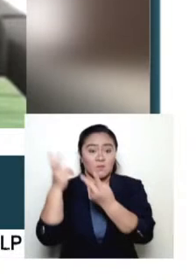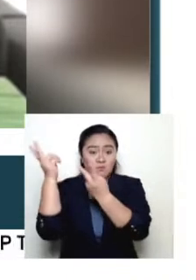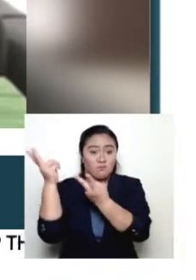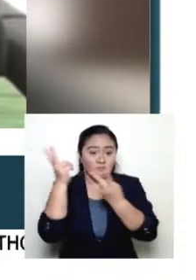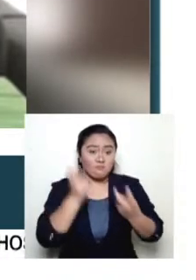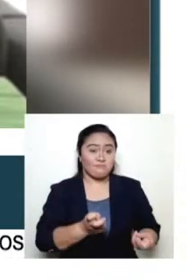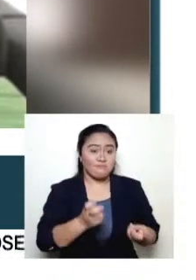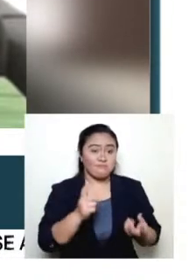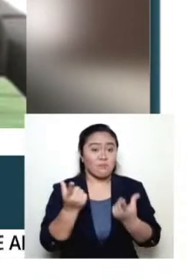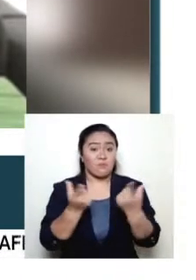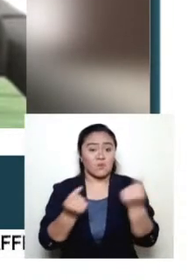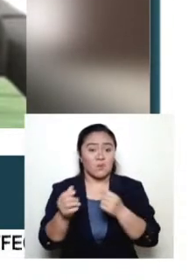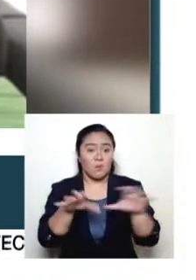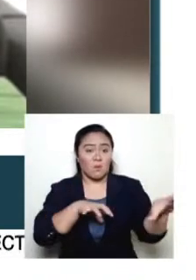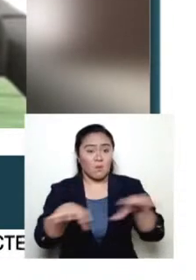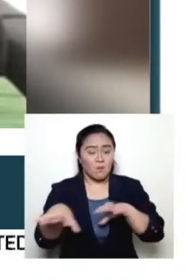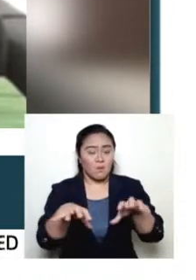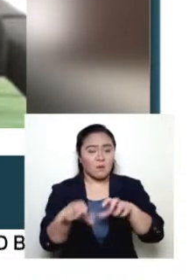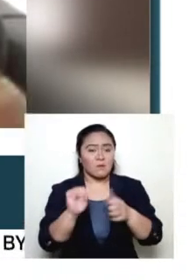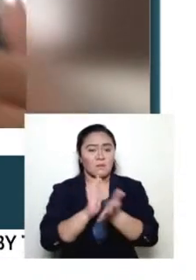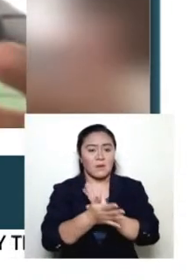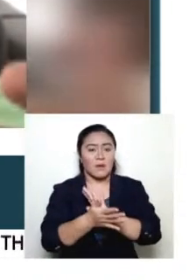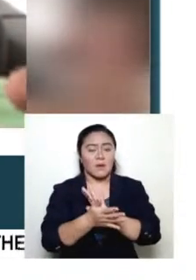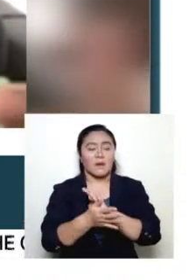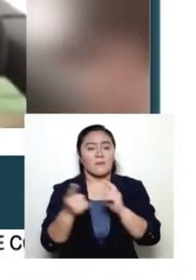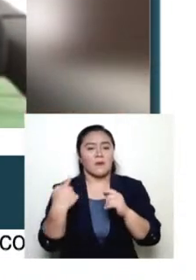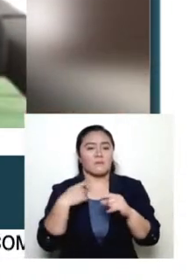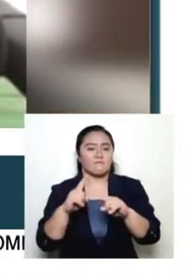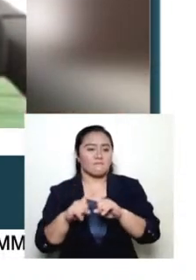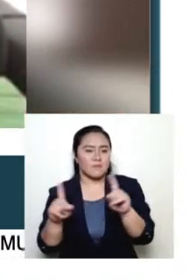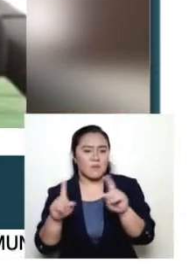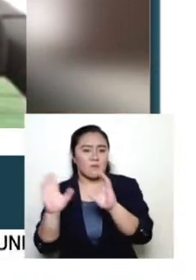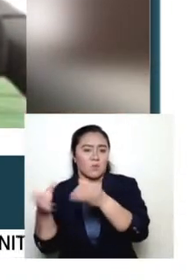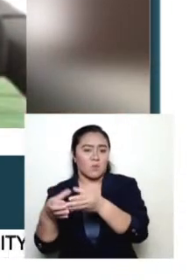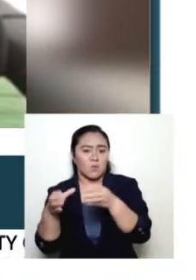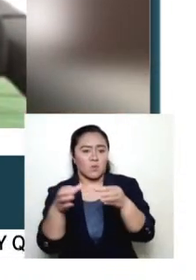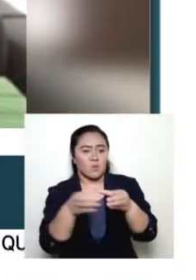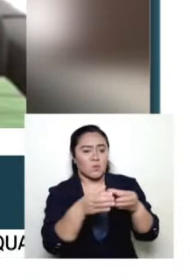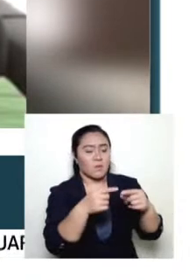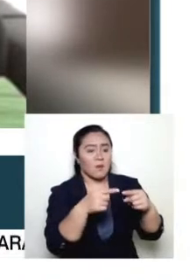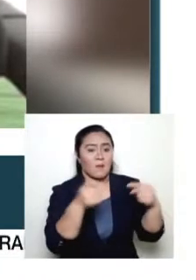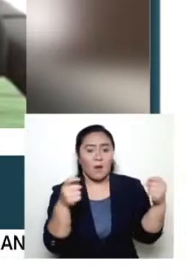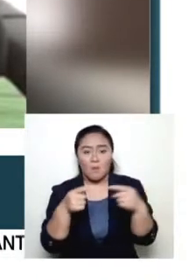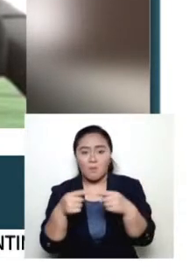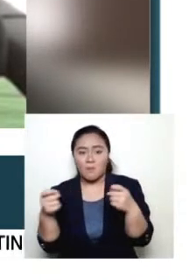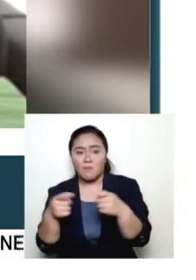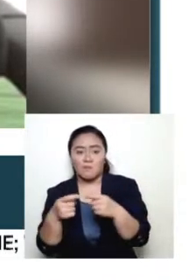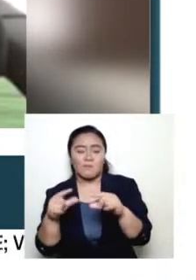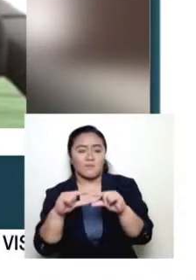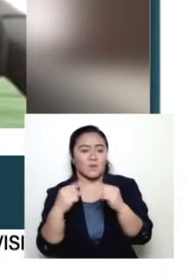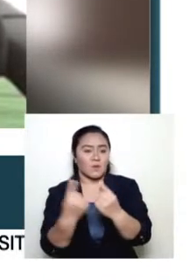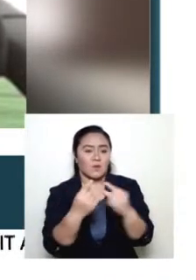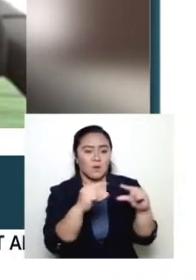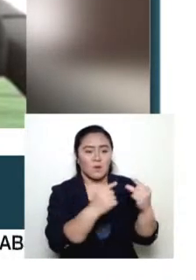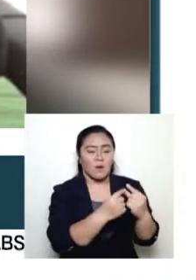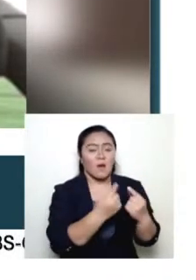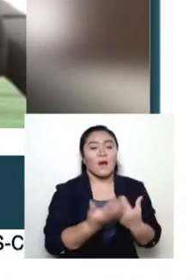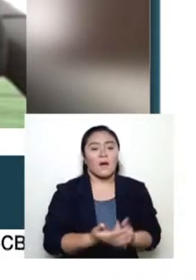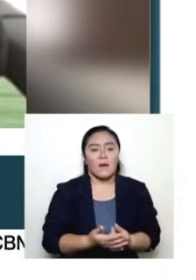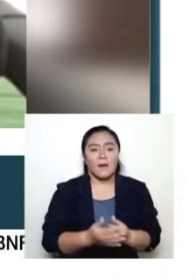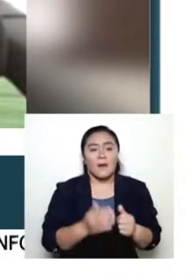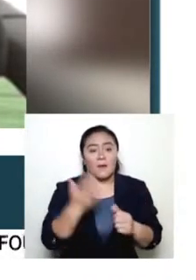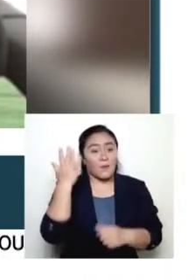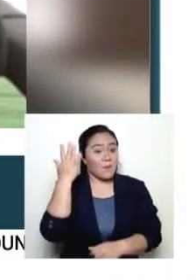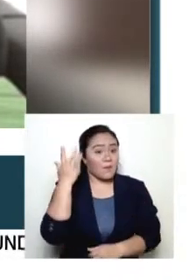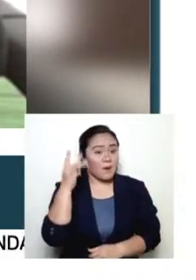tactics, only to stymie the opposition, silence the opposition, stifle dissent, just because, oh,